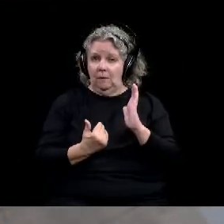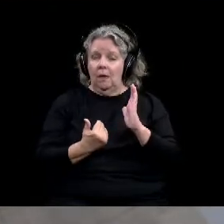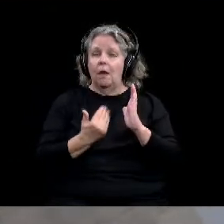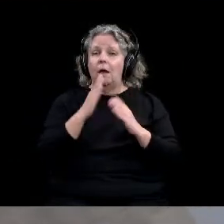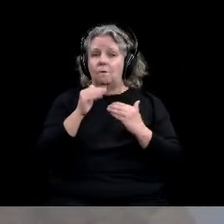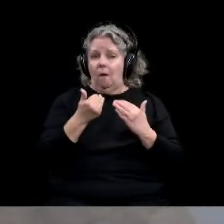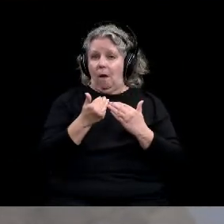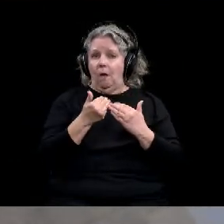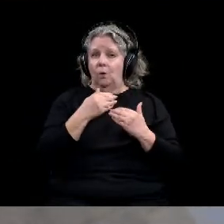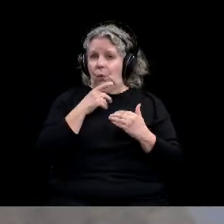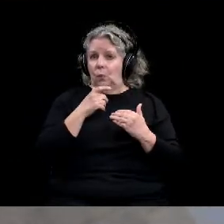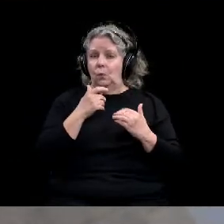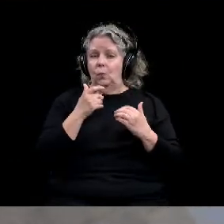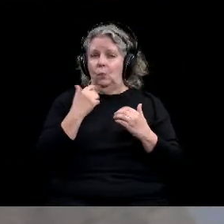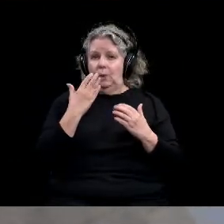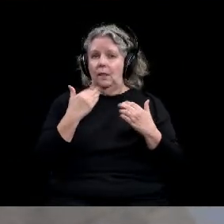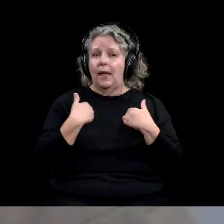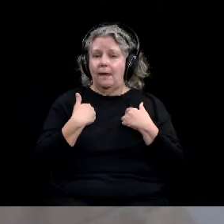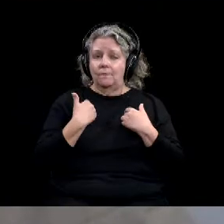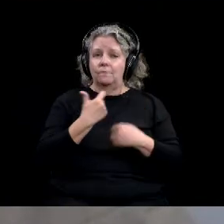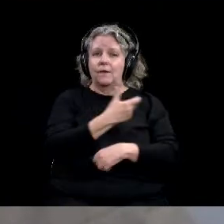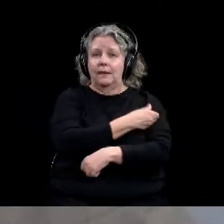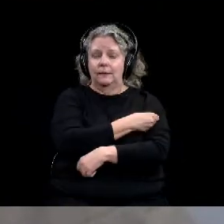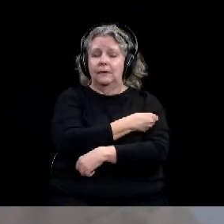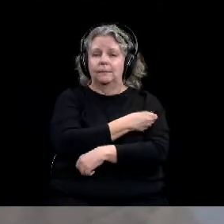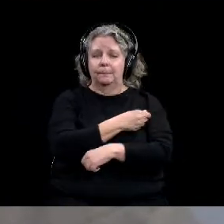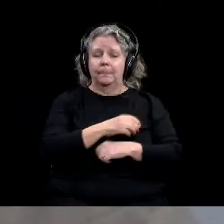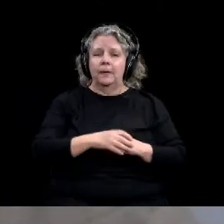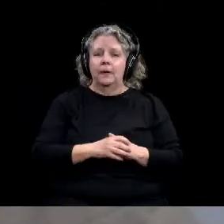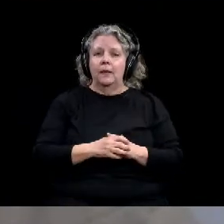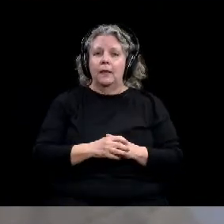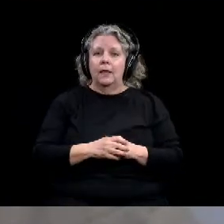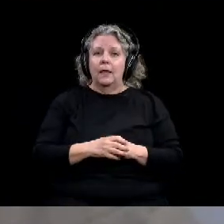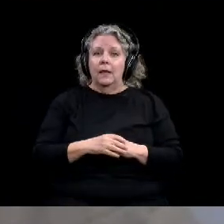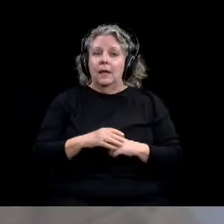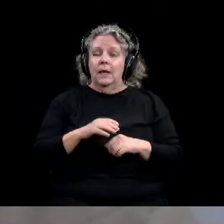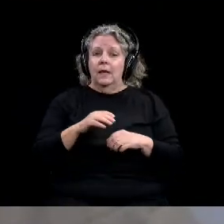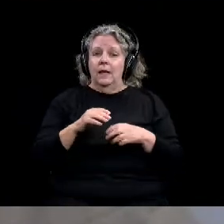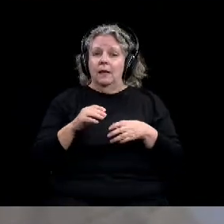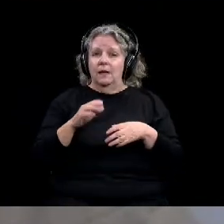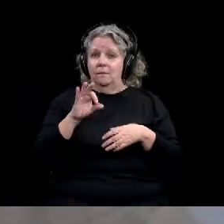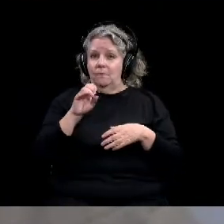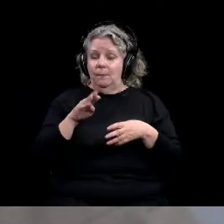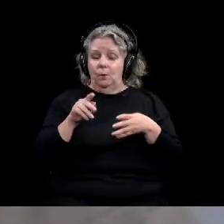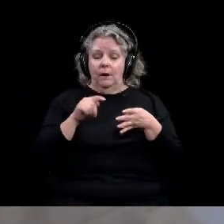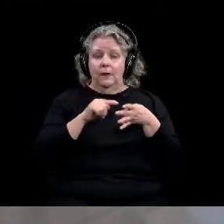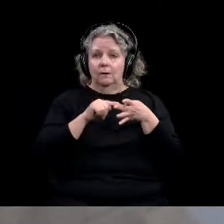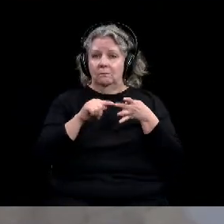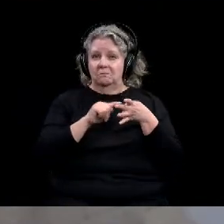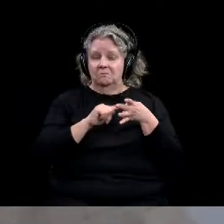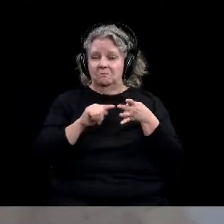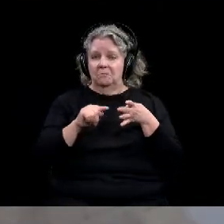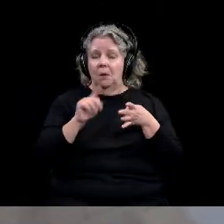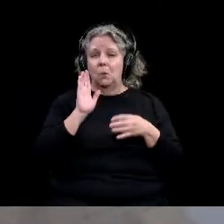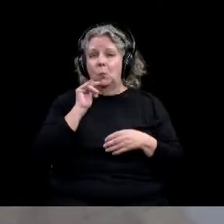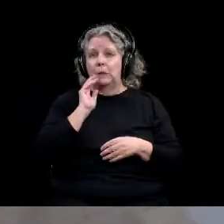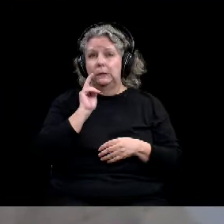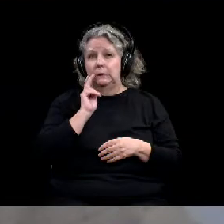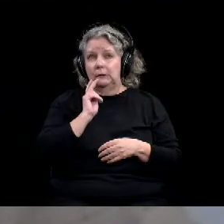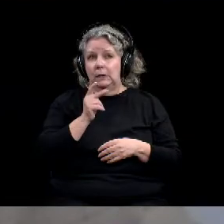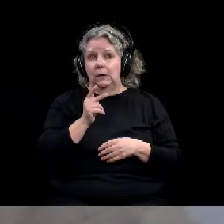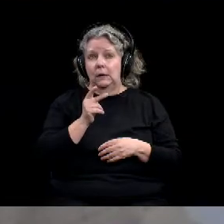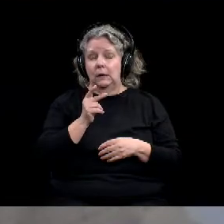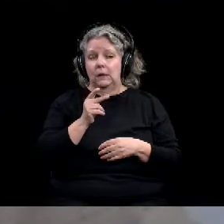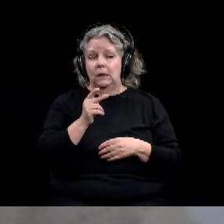we will see the first 1,500 people that have received their